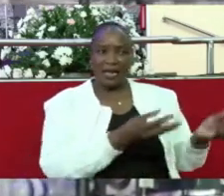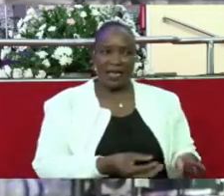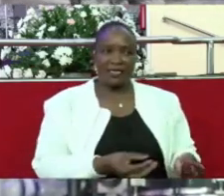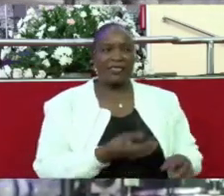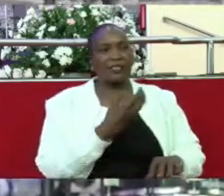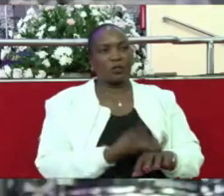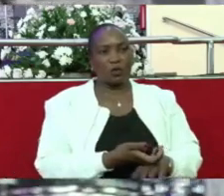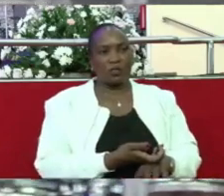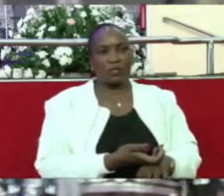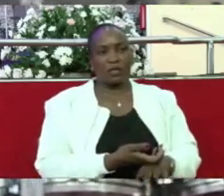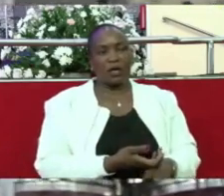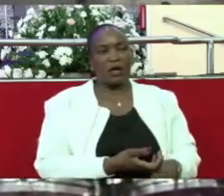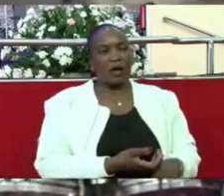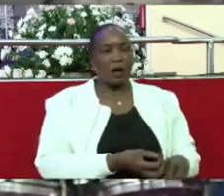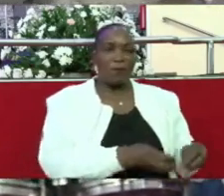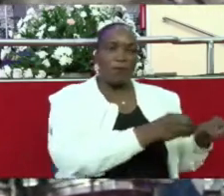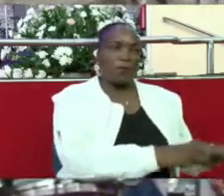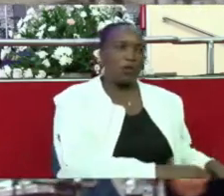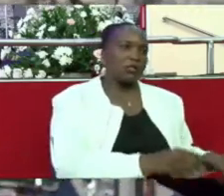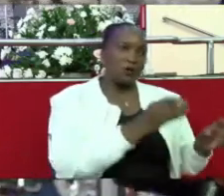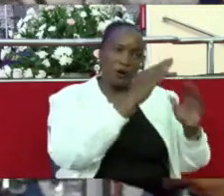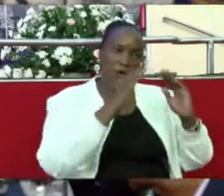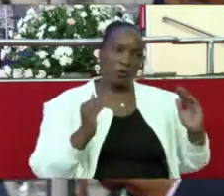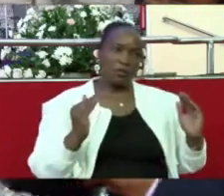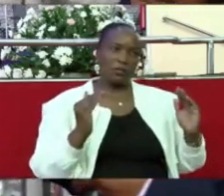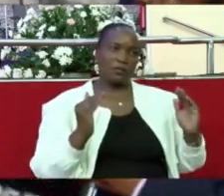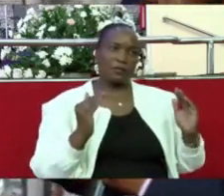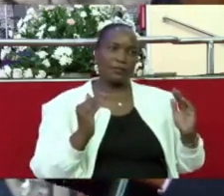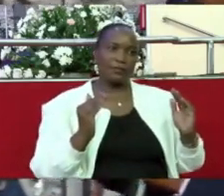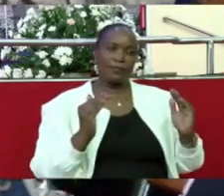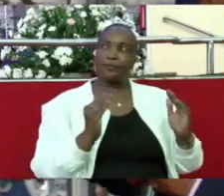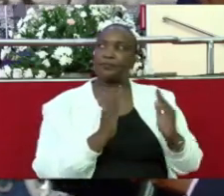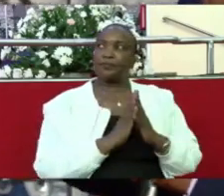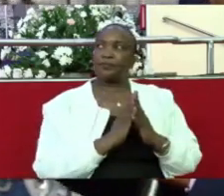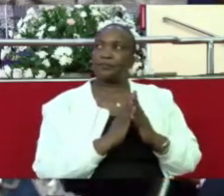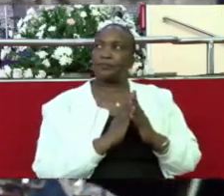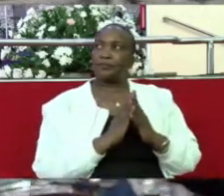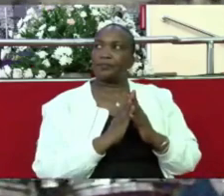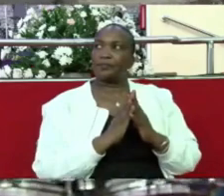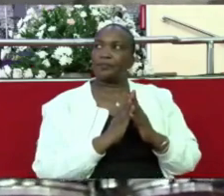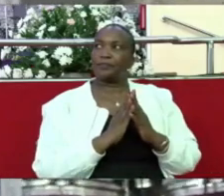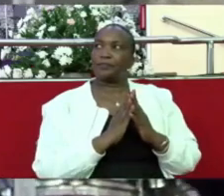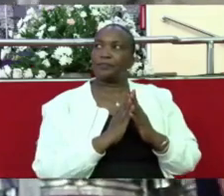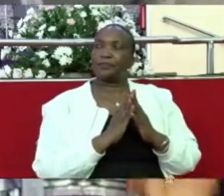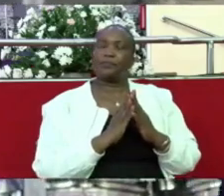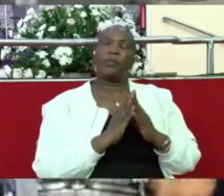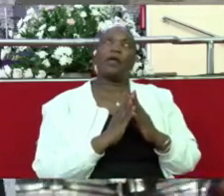softens, that makes it soft or smooth. It's the water that it remains in